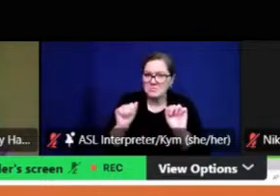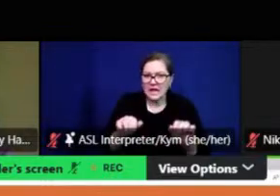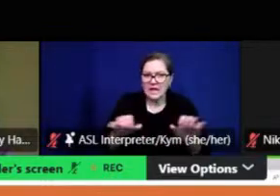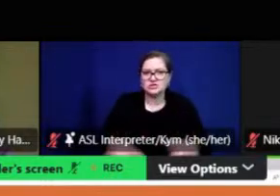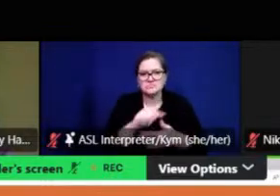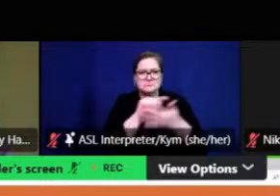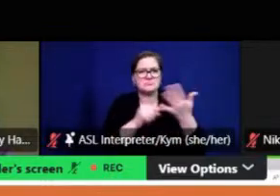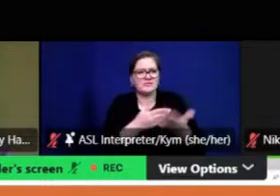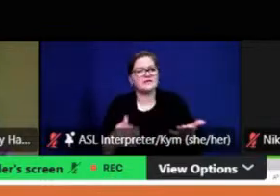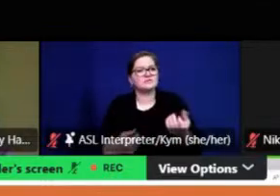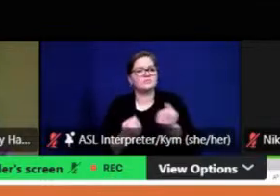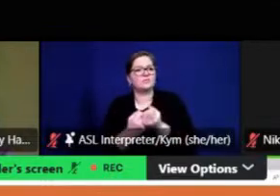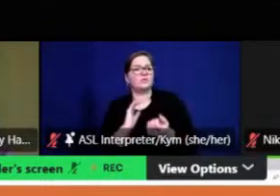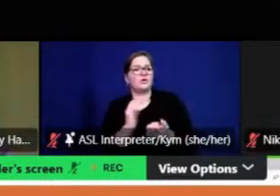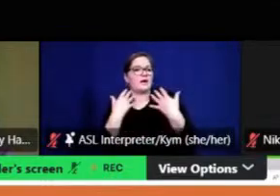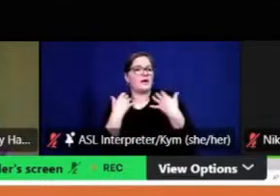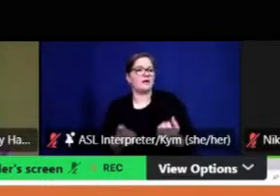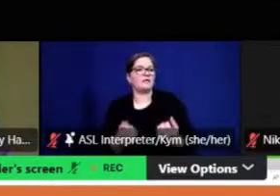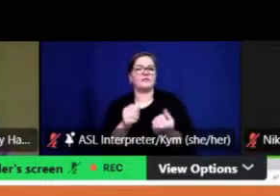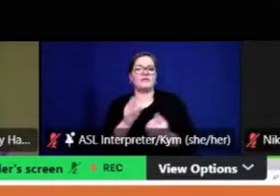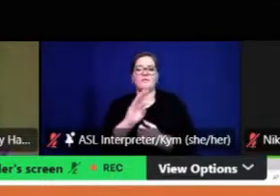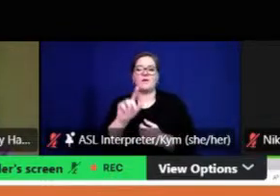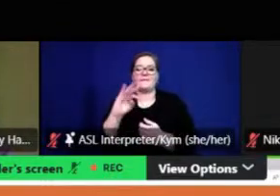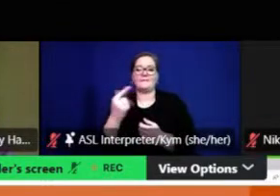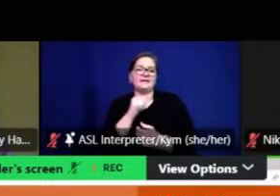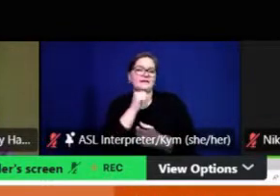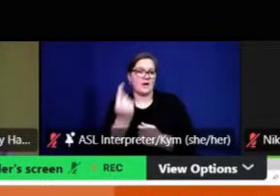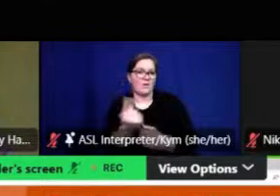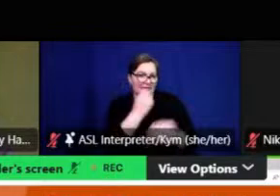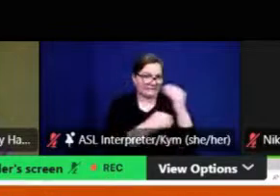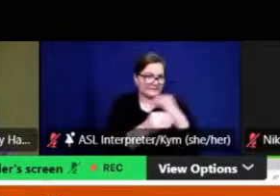and well-being outside of just diet.